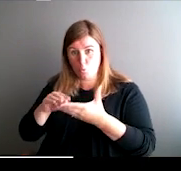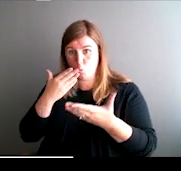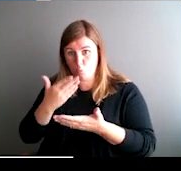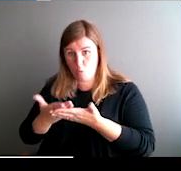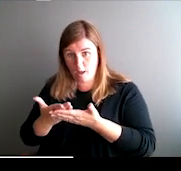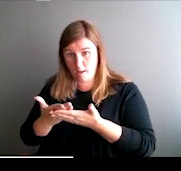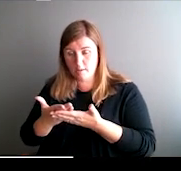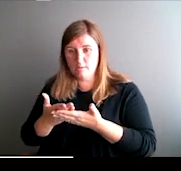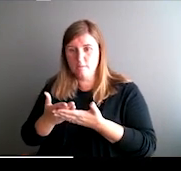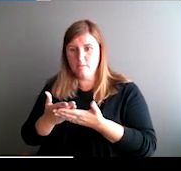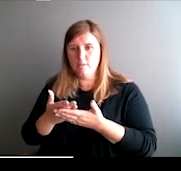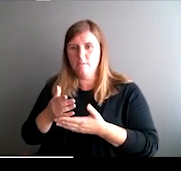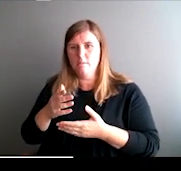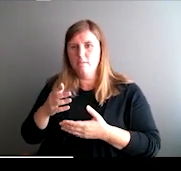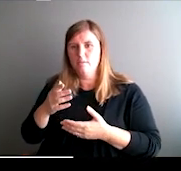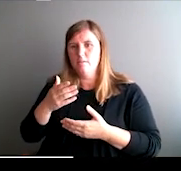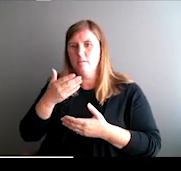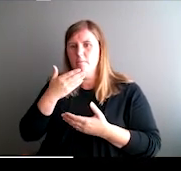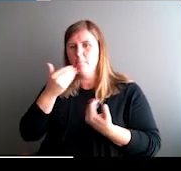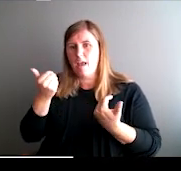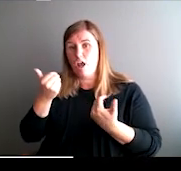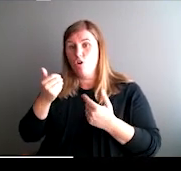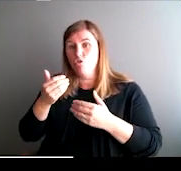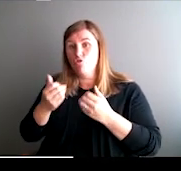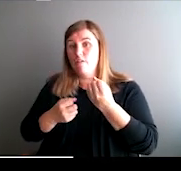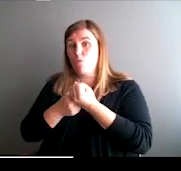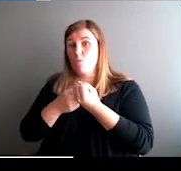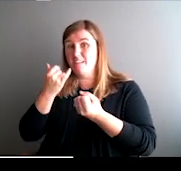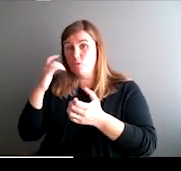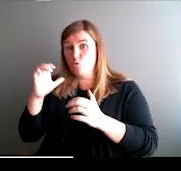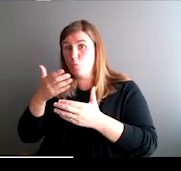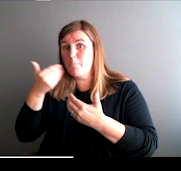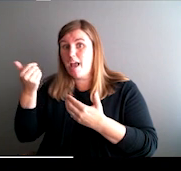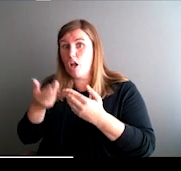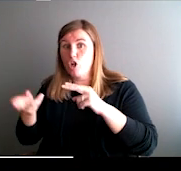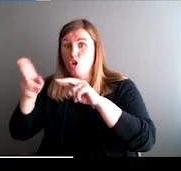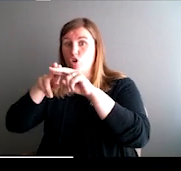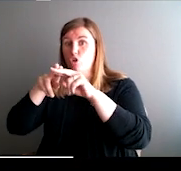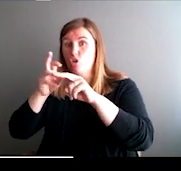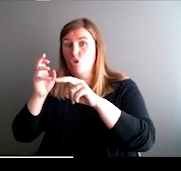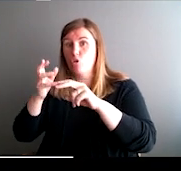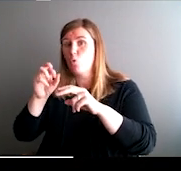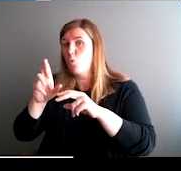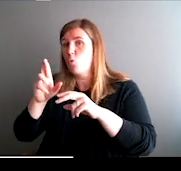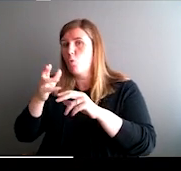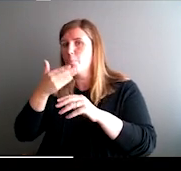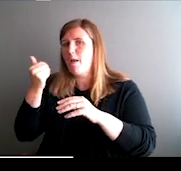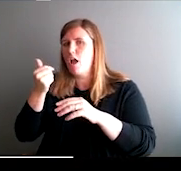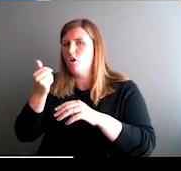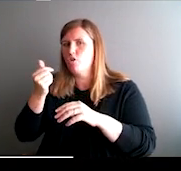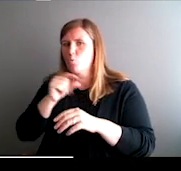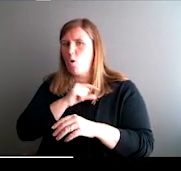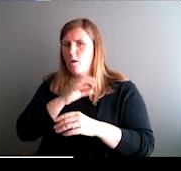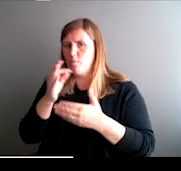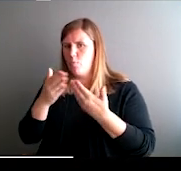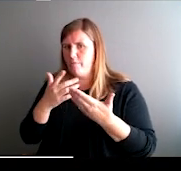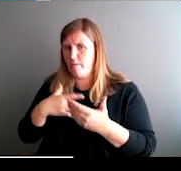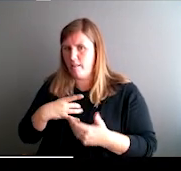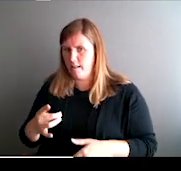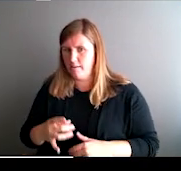and differential reinforcement, better reinforcement. When the student does better, they get more or better quality of whatever it is they like.